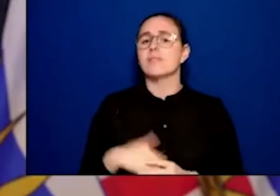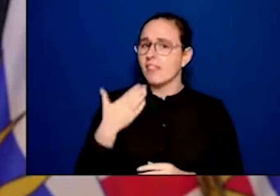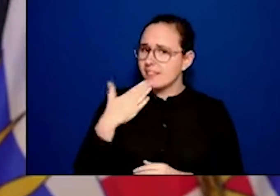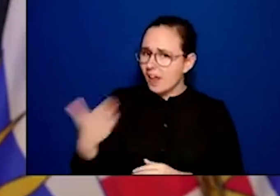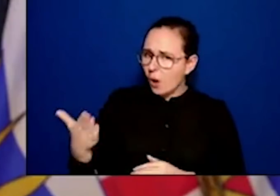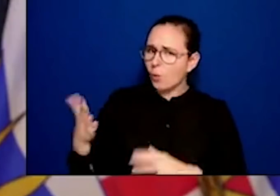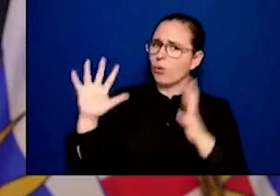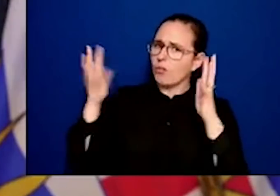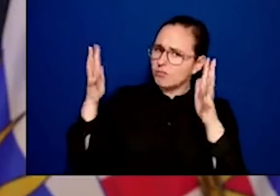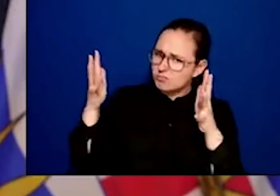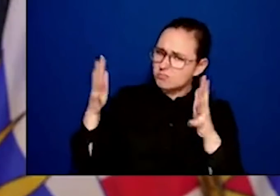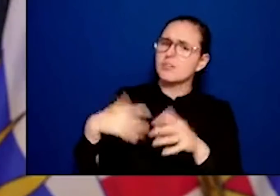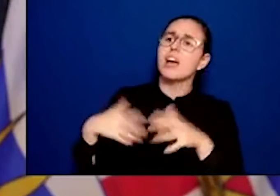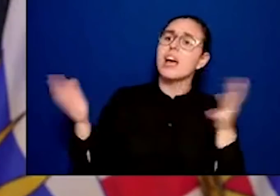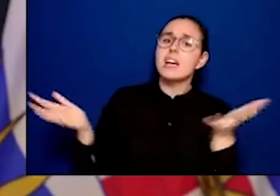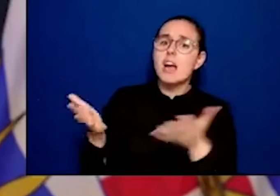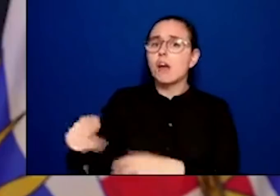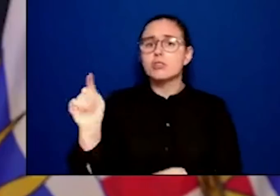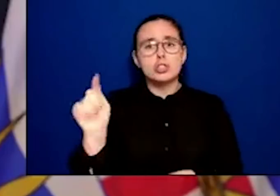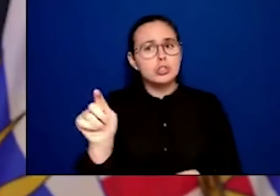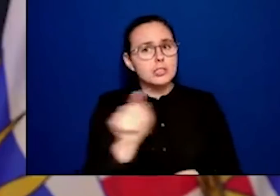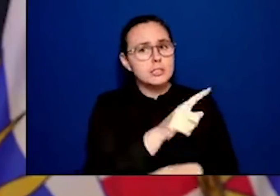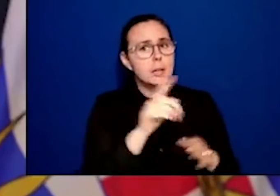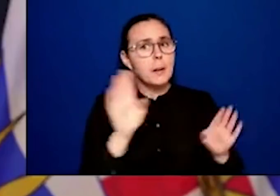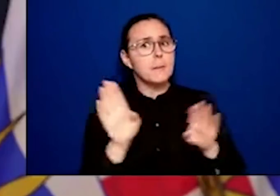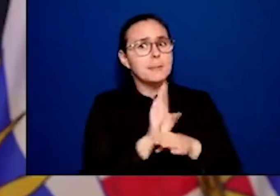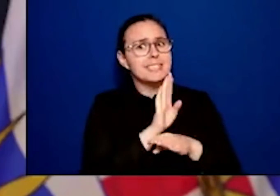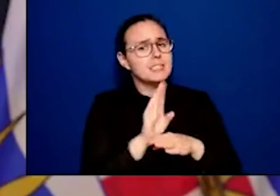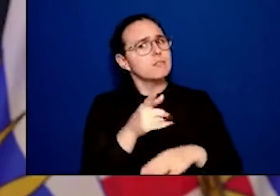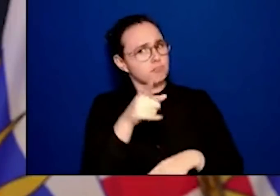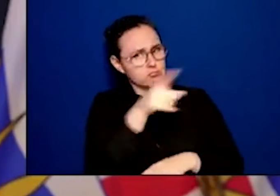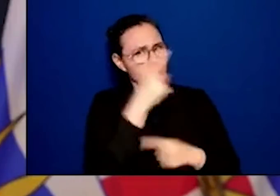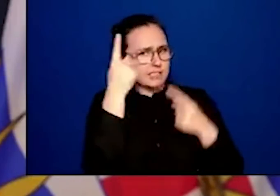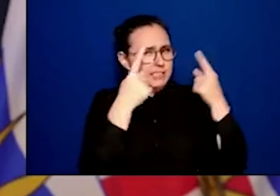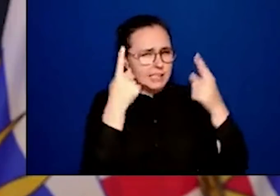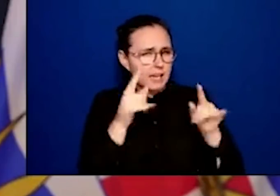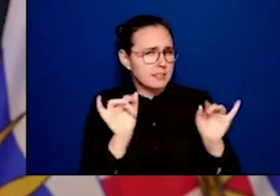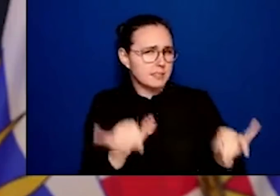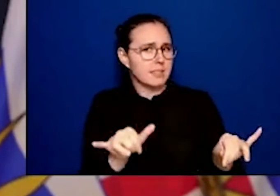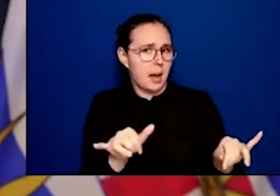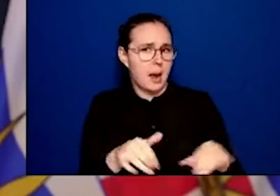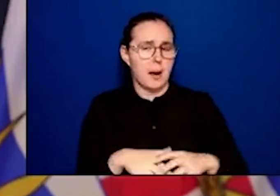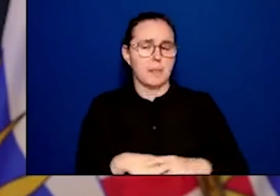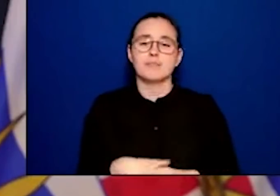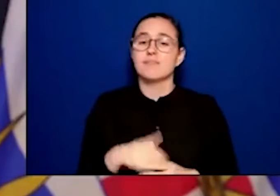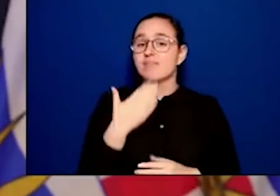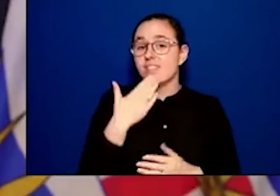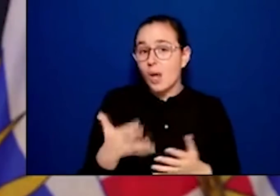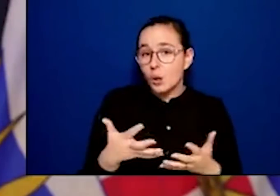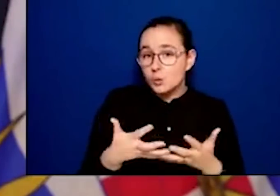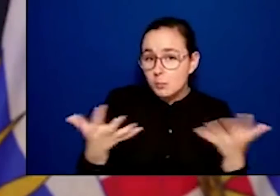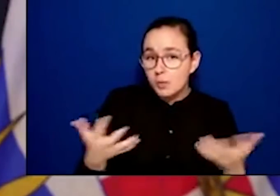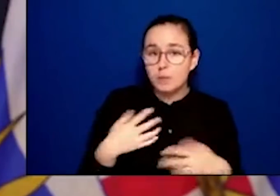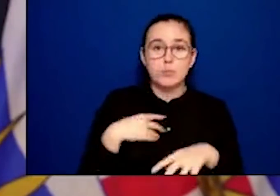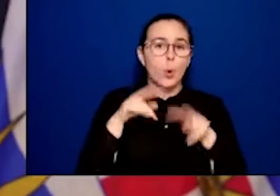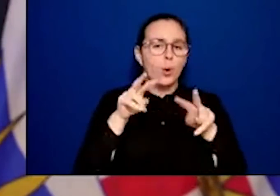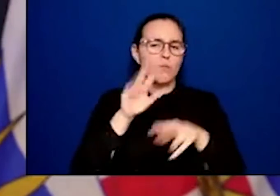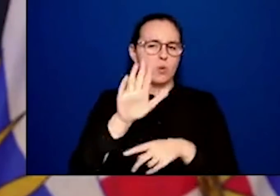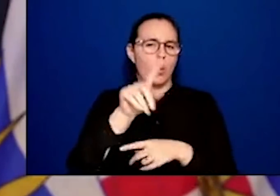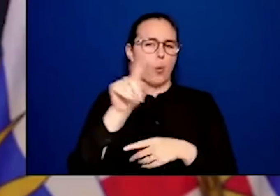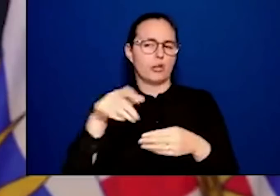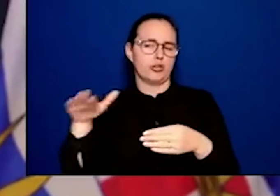this well-considered approach. Thank you very much, and I look forward to taking your questions.